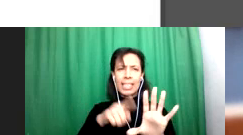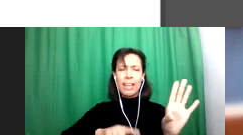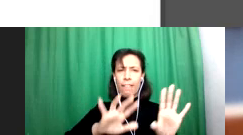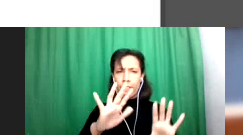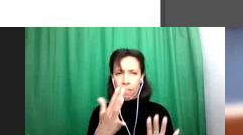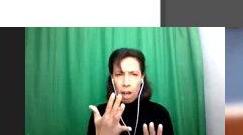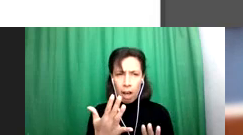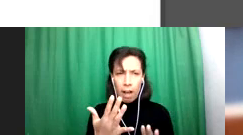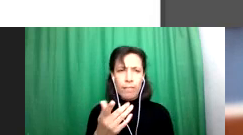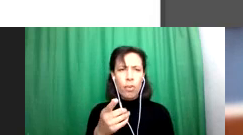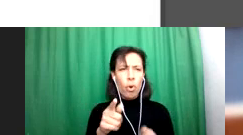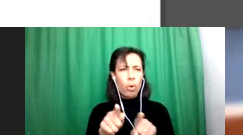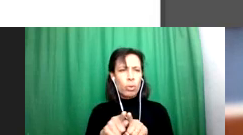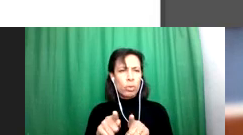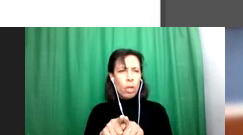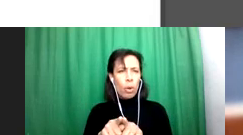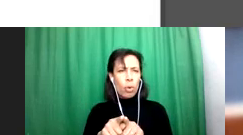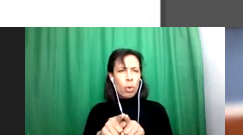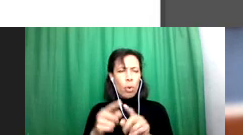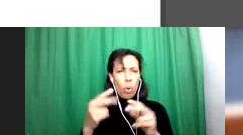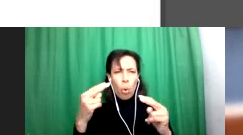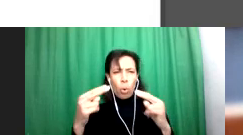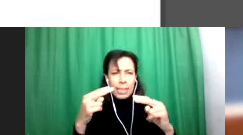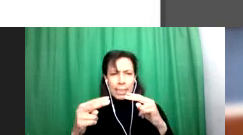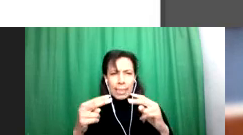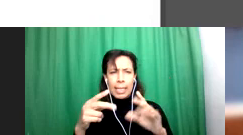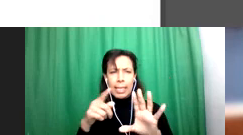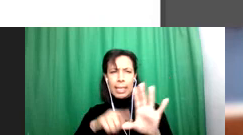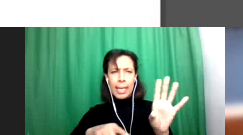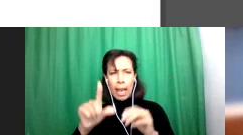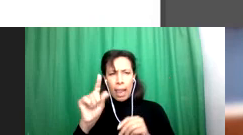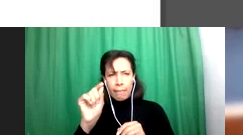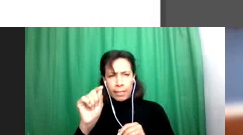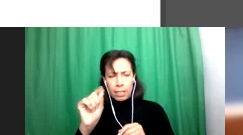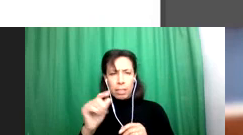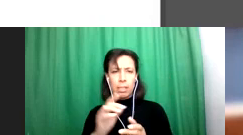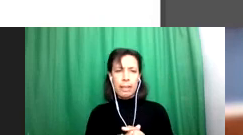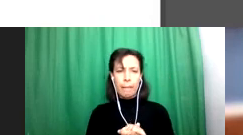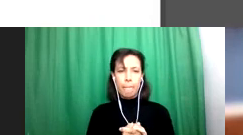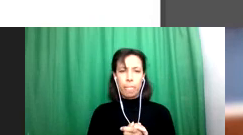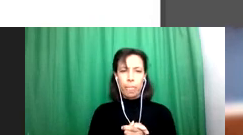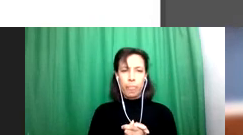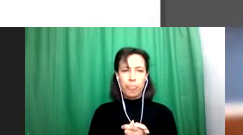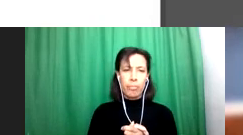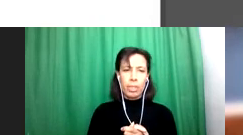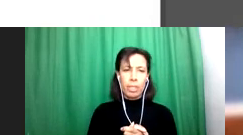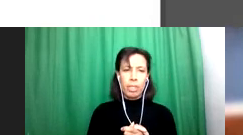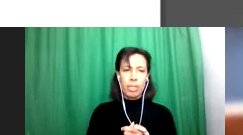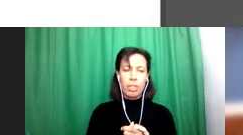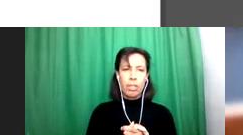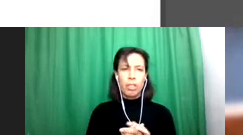can see that I've chosen examples that have clear evidence of the teacher.